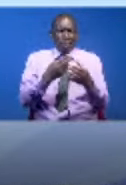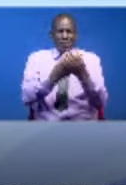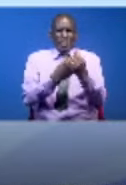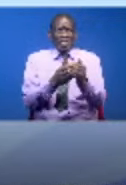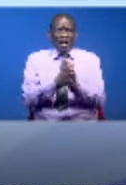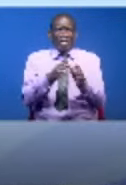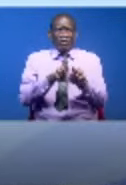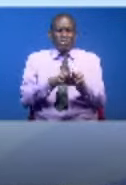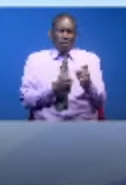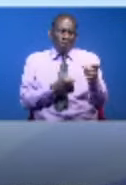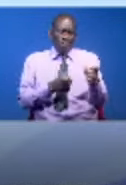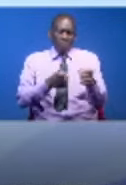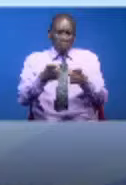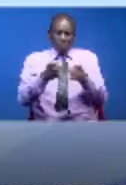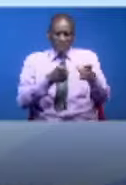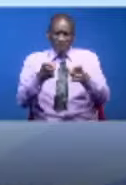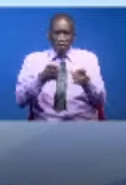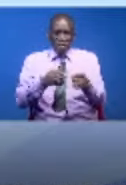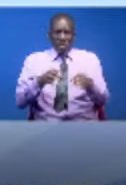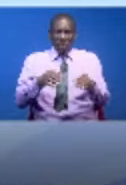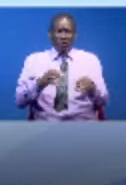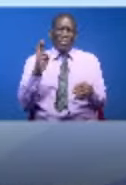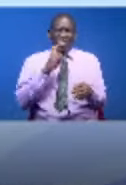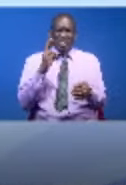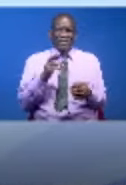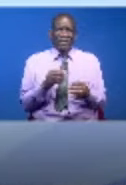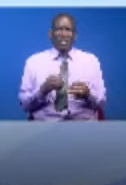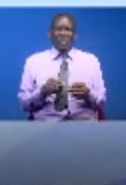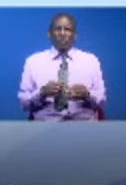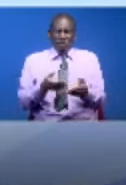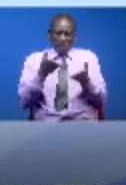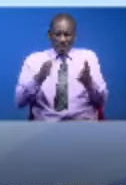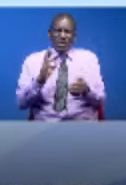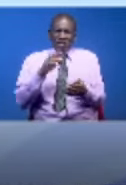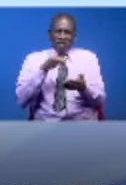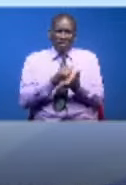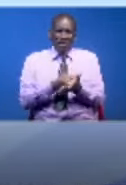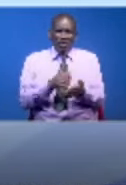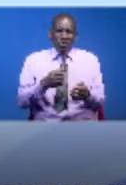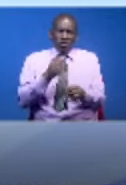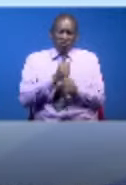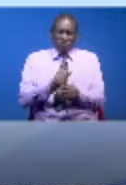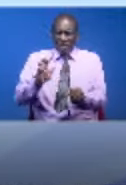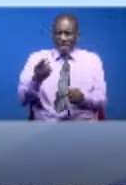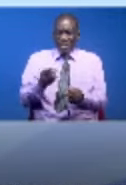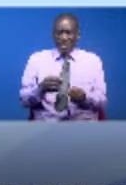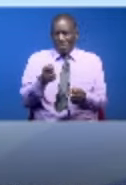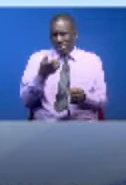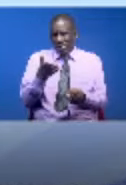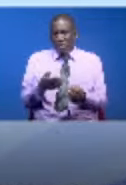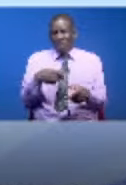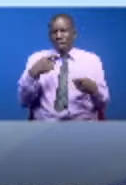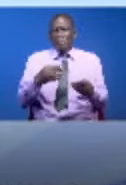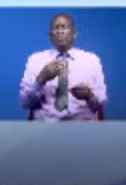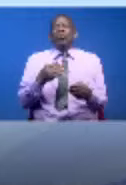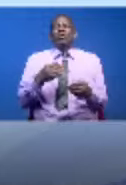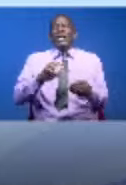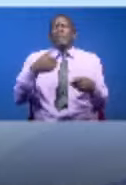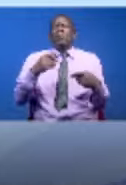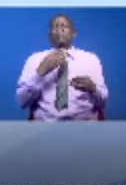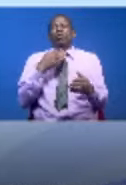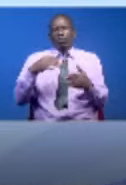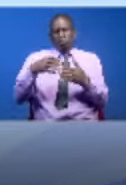capabilities to manage the hedgeable risks, whether it's a currency risk in it, you did a local currency one, the people who want in foreign currency, etc. So we